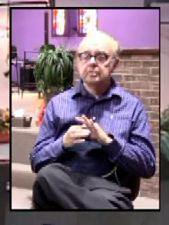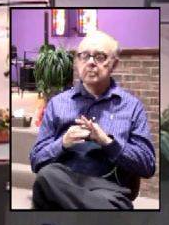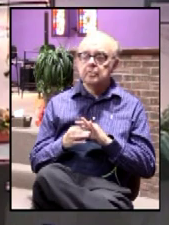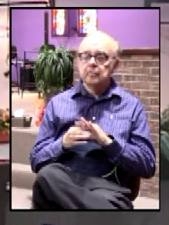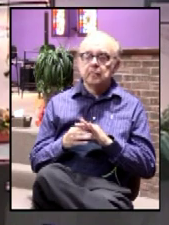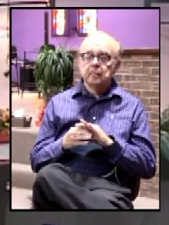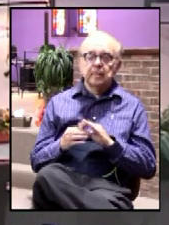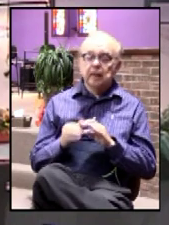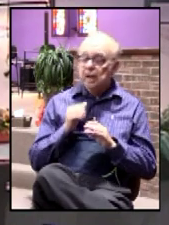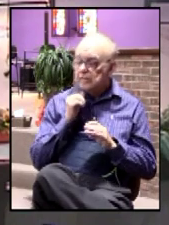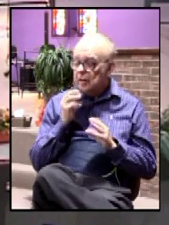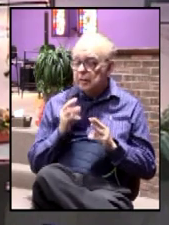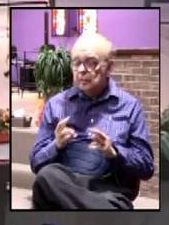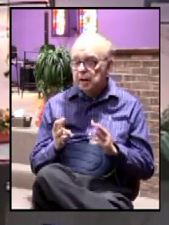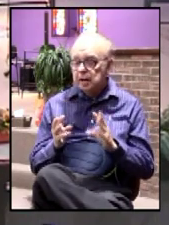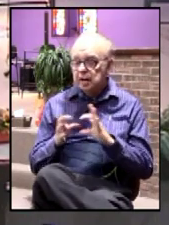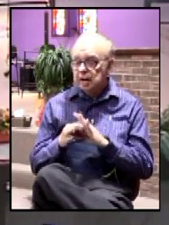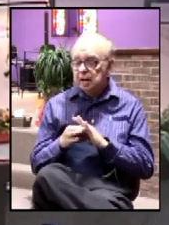Okay? It really isn't.